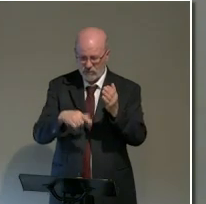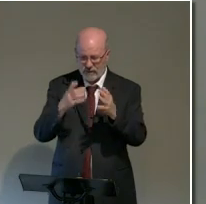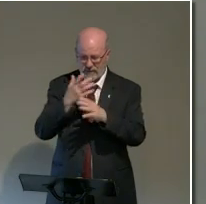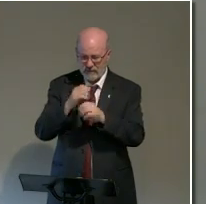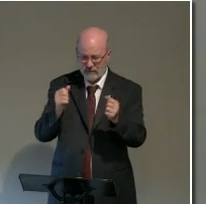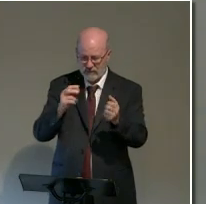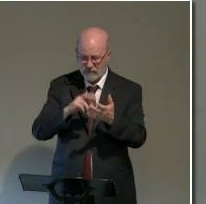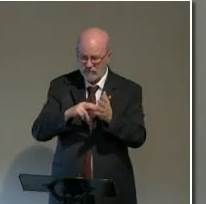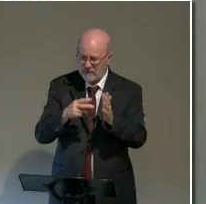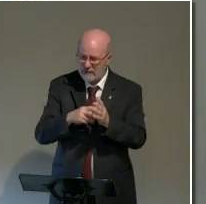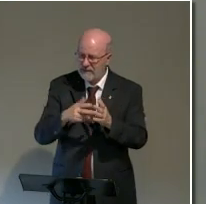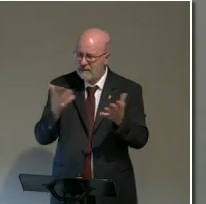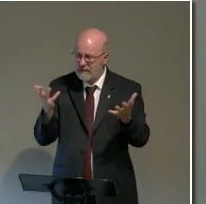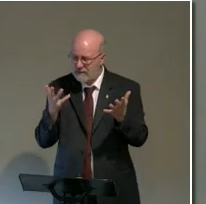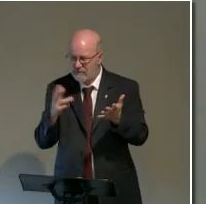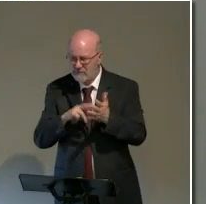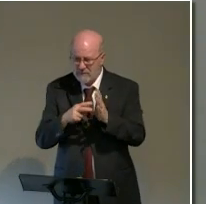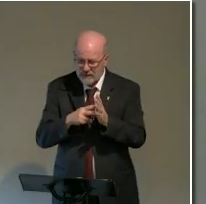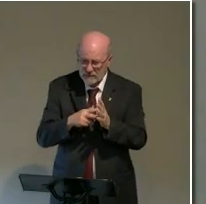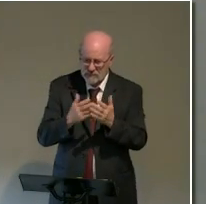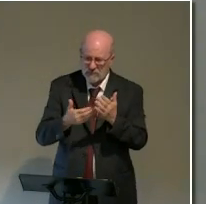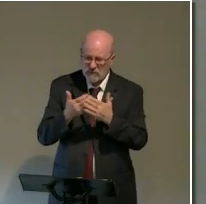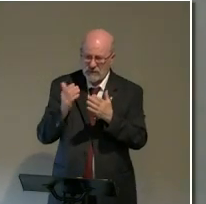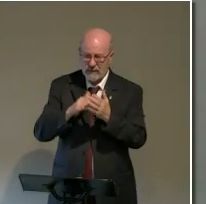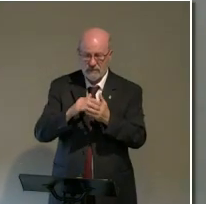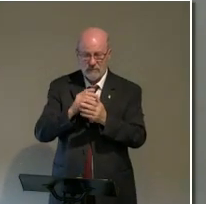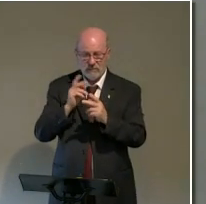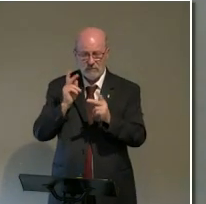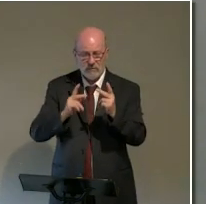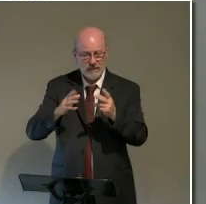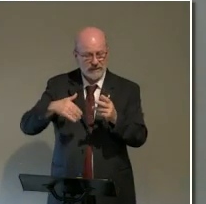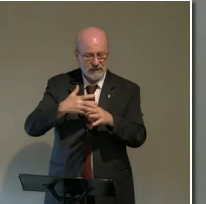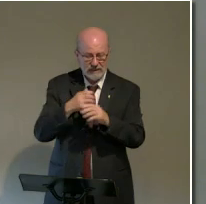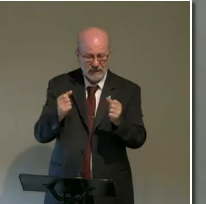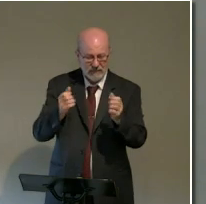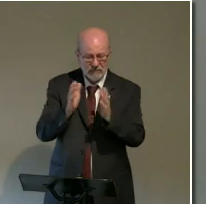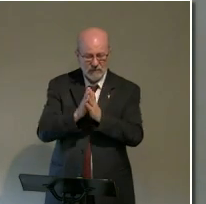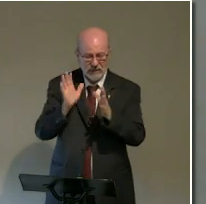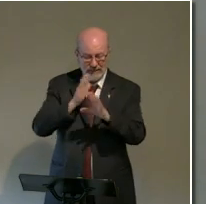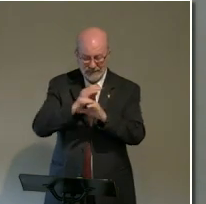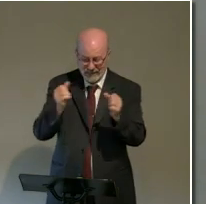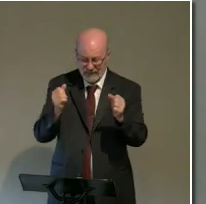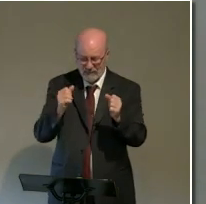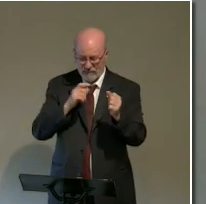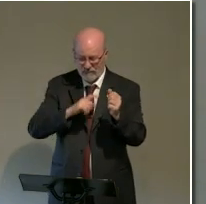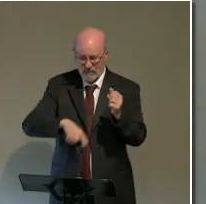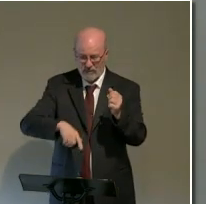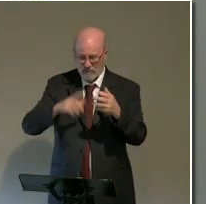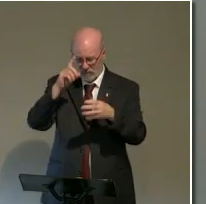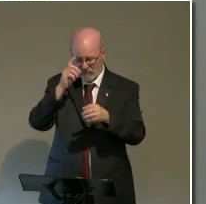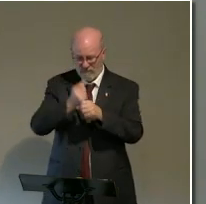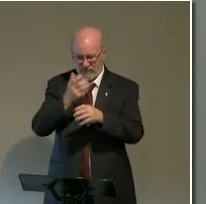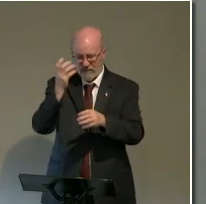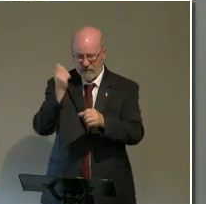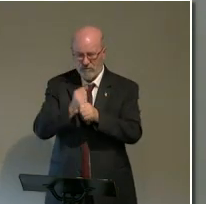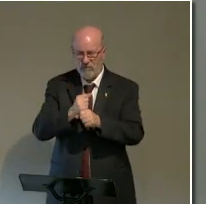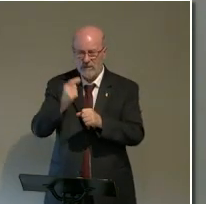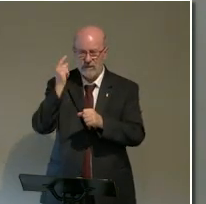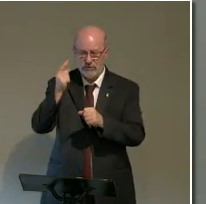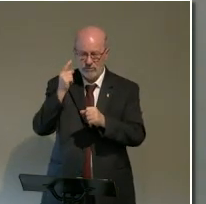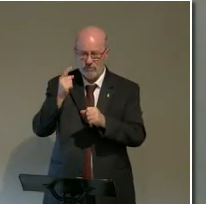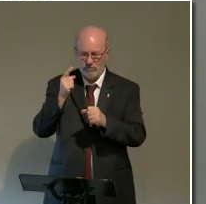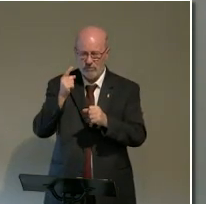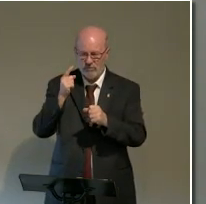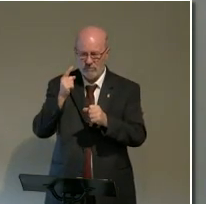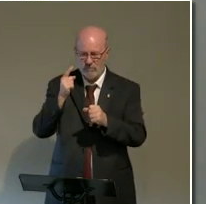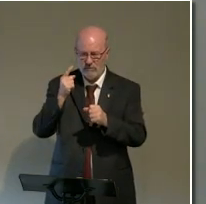salvation? What is being born again, Lord? If there's no one saved here today, I pray that they get saved, Lord, that they put their faith and trust in